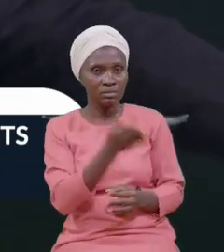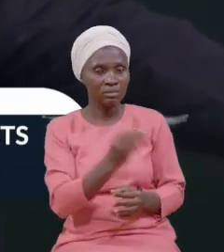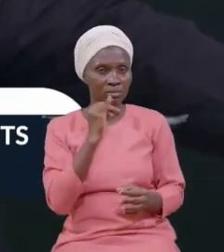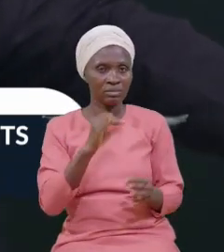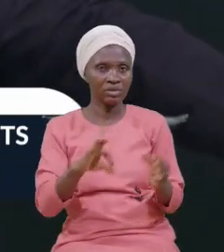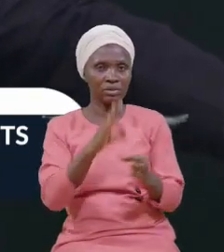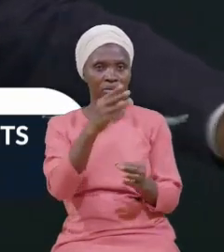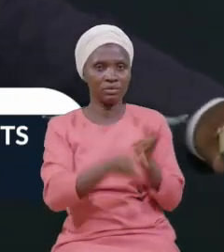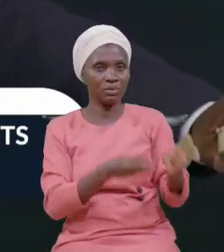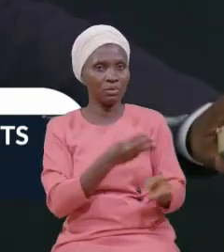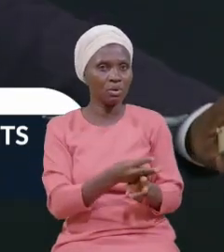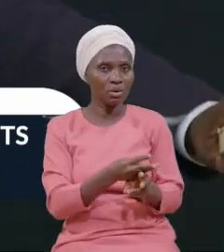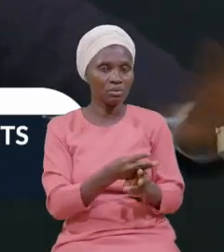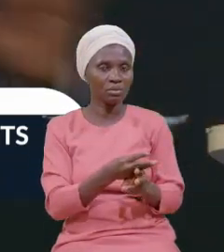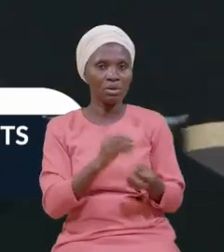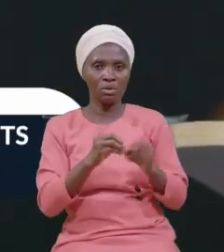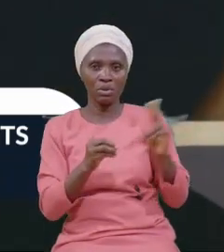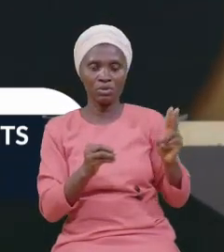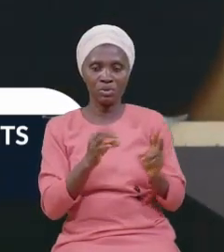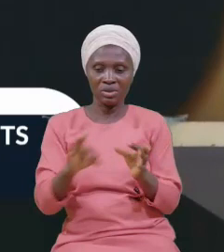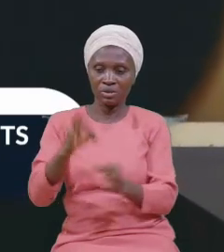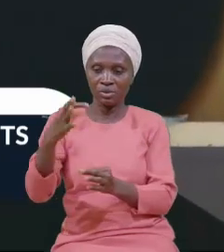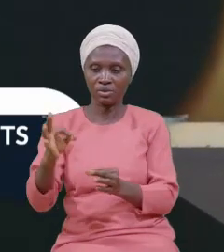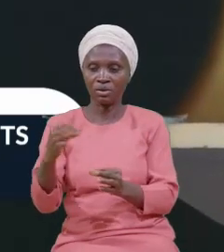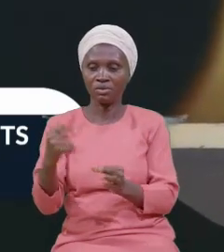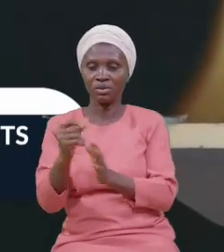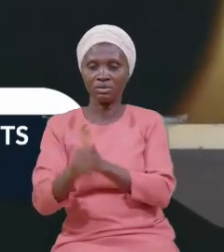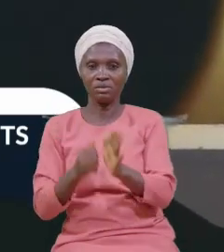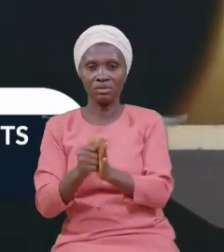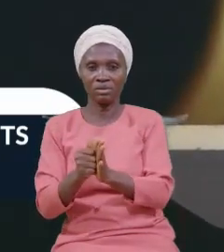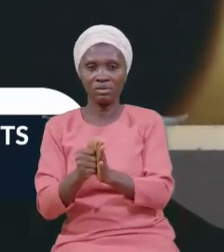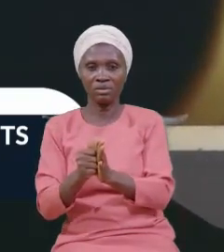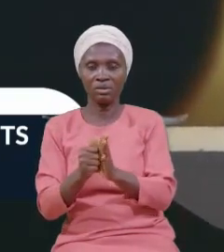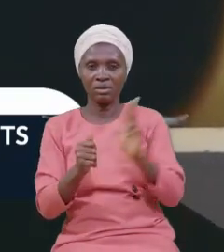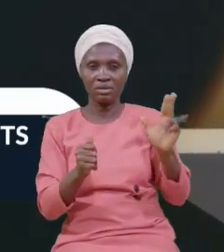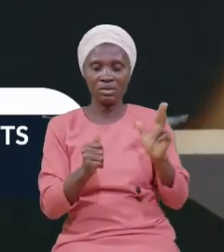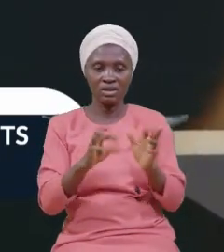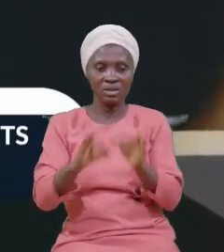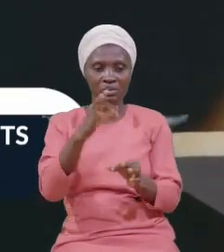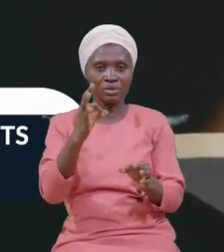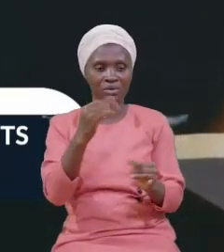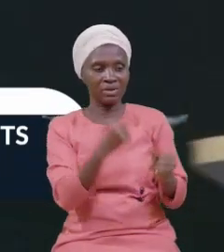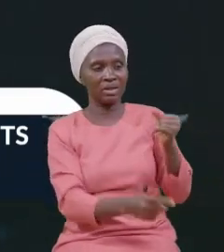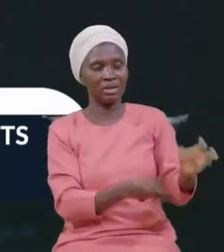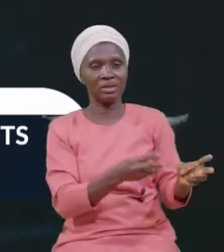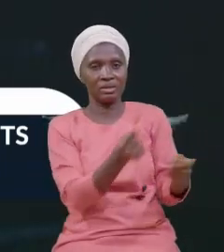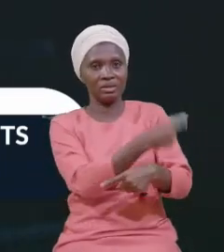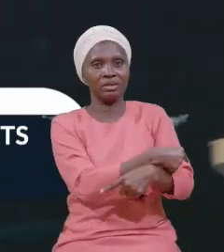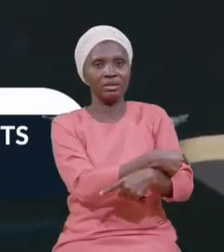the spirit of the last days. Some people are led by the spirit of the